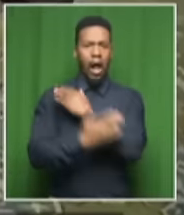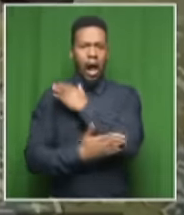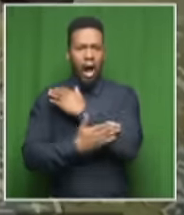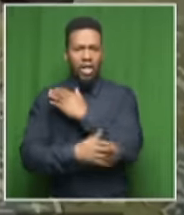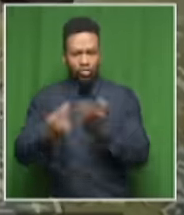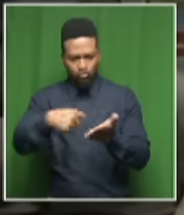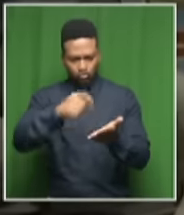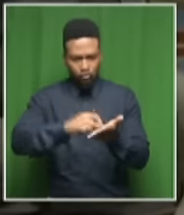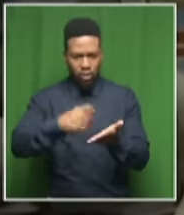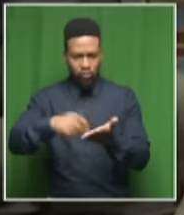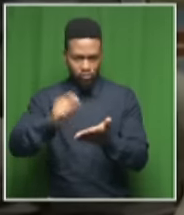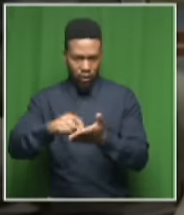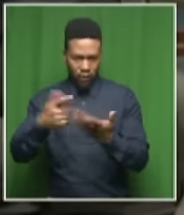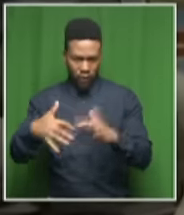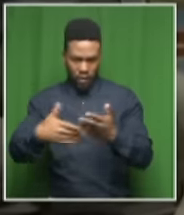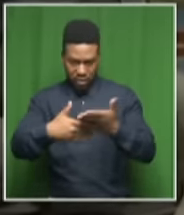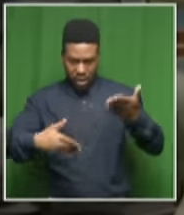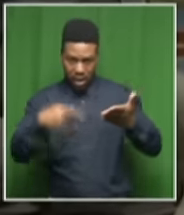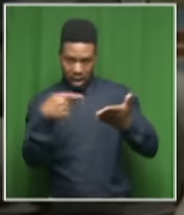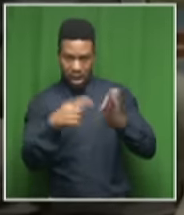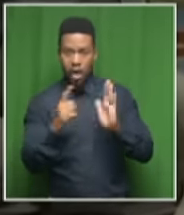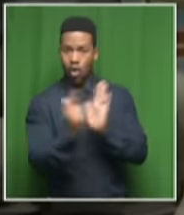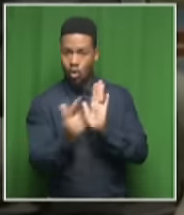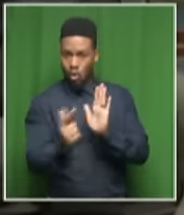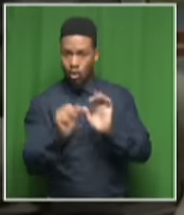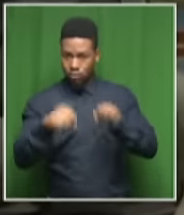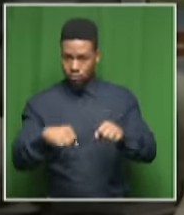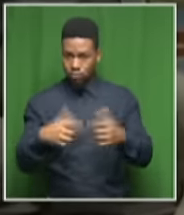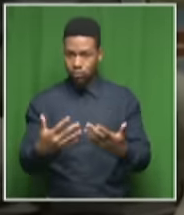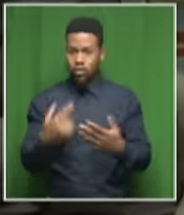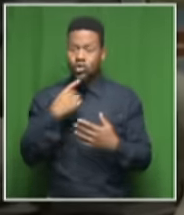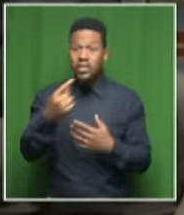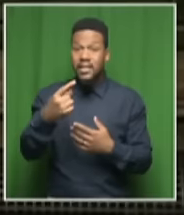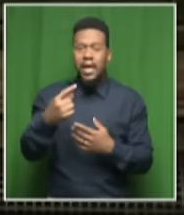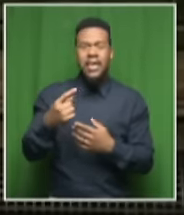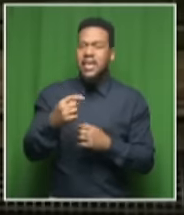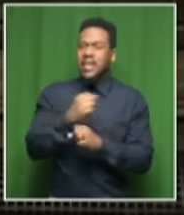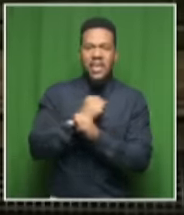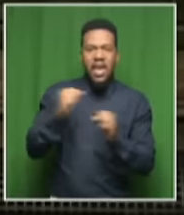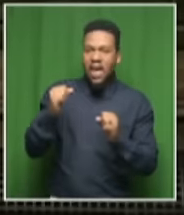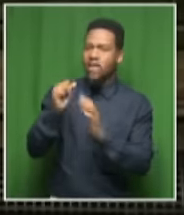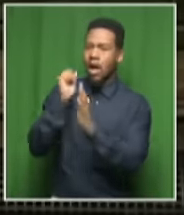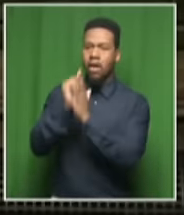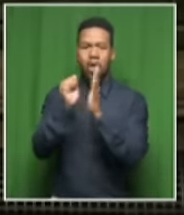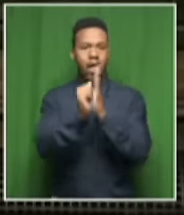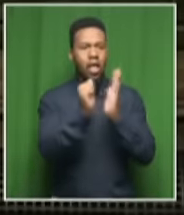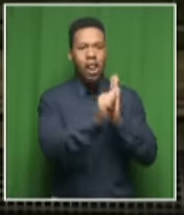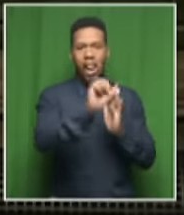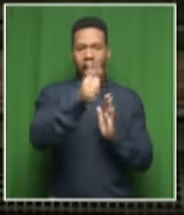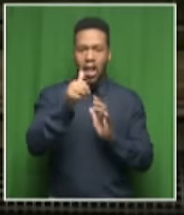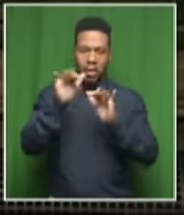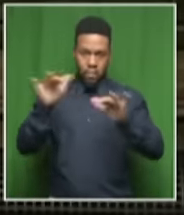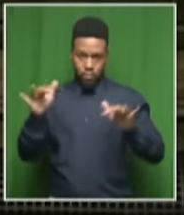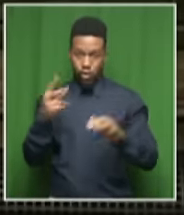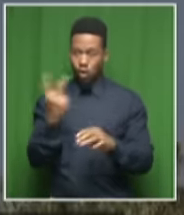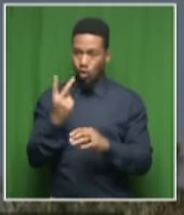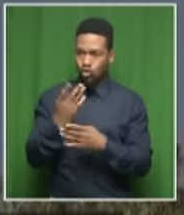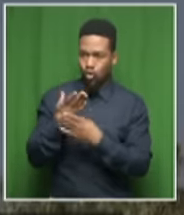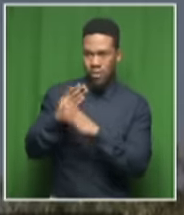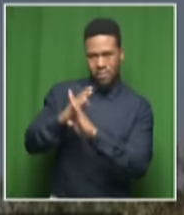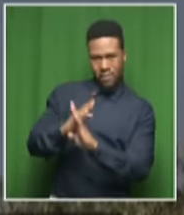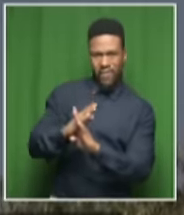convention are obliged to not only not commit genocide, but also to prevent and in fact punish